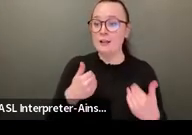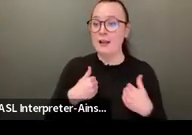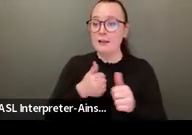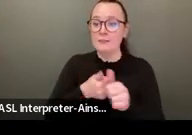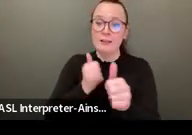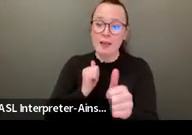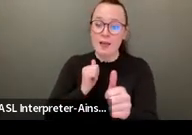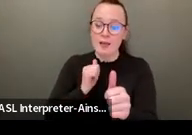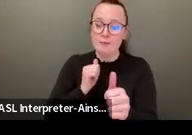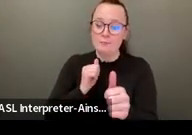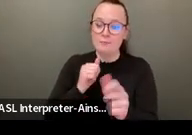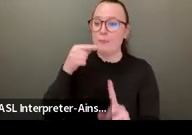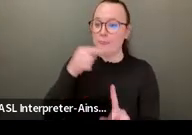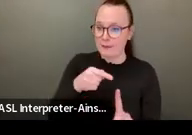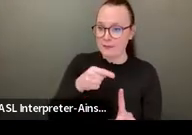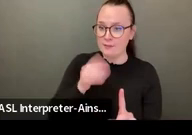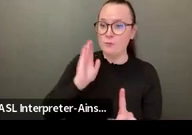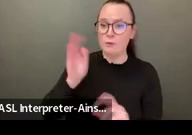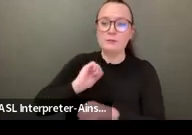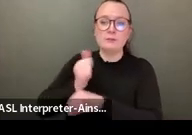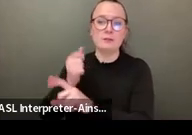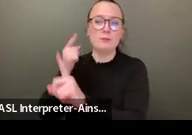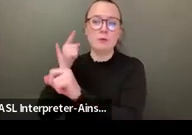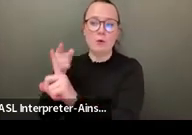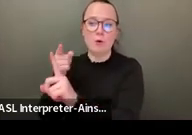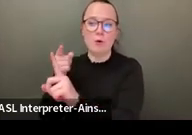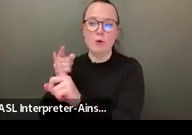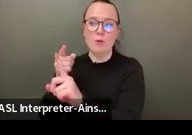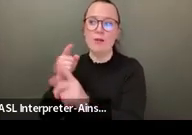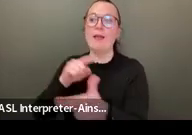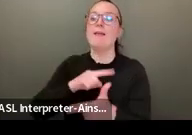make a goal. What standard does that align to?